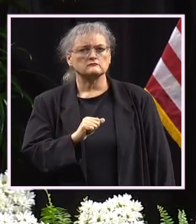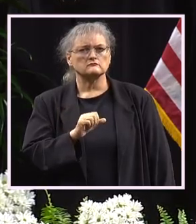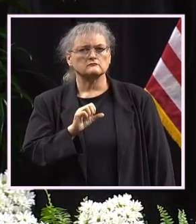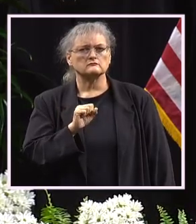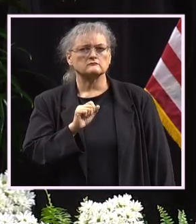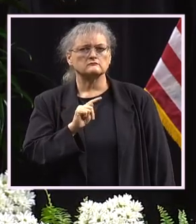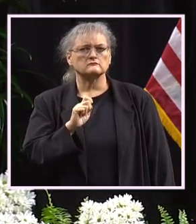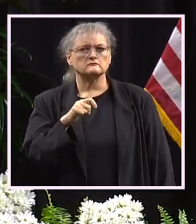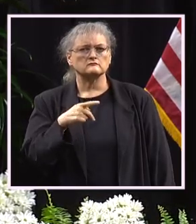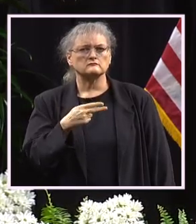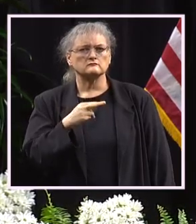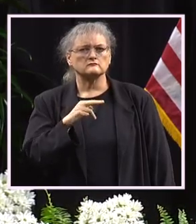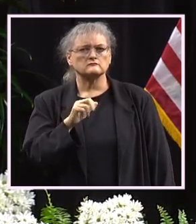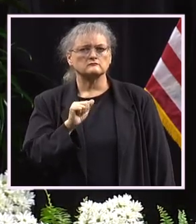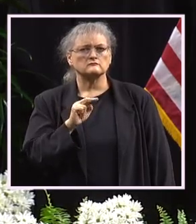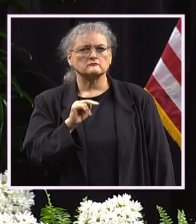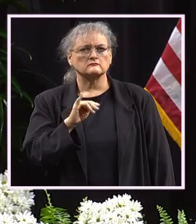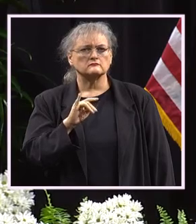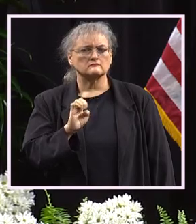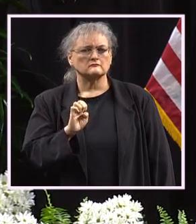Stephanie K. Dominguez.